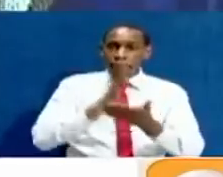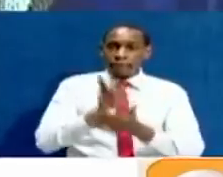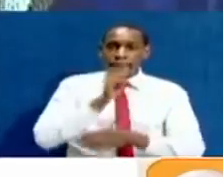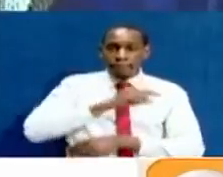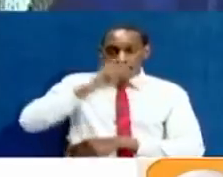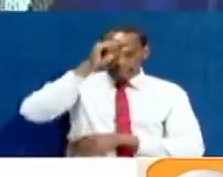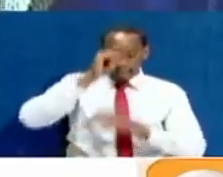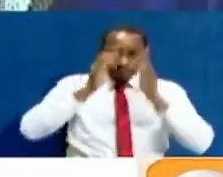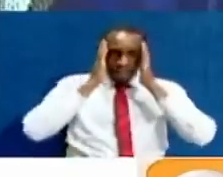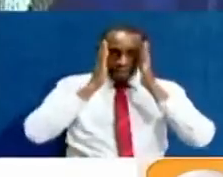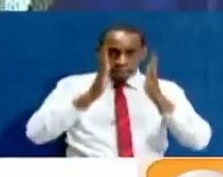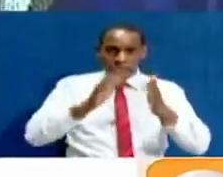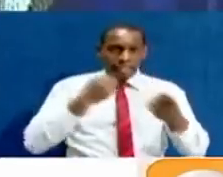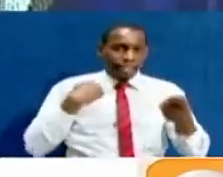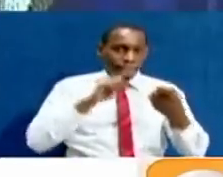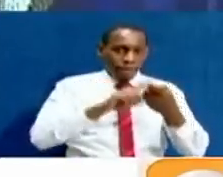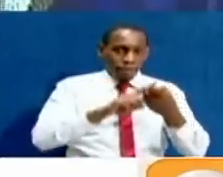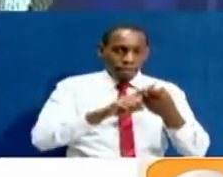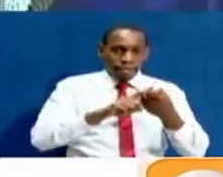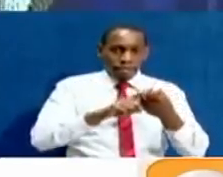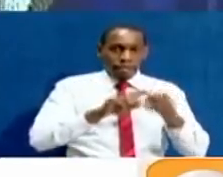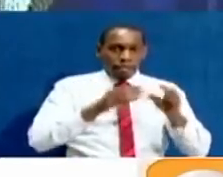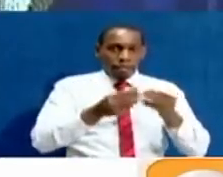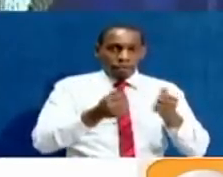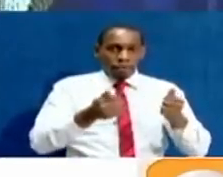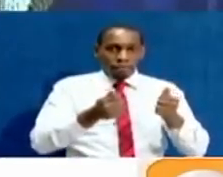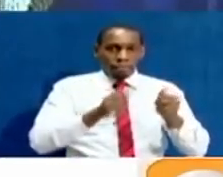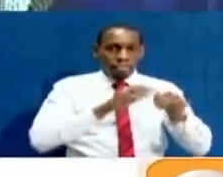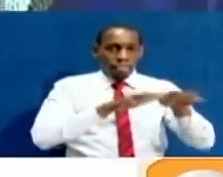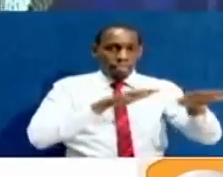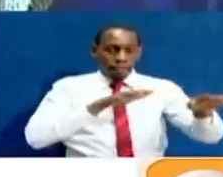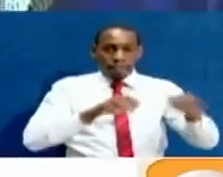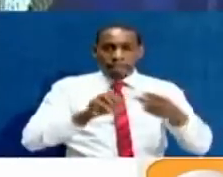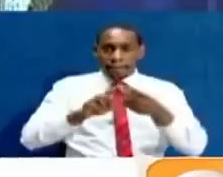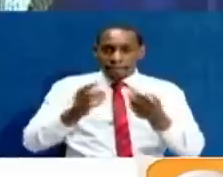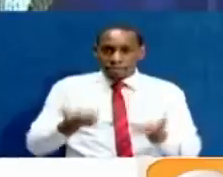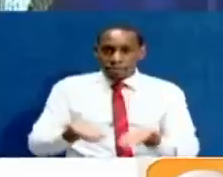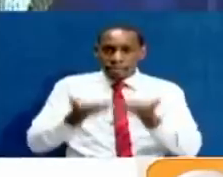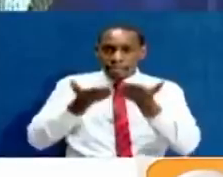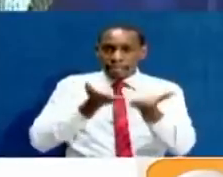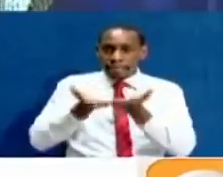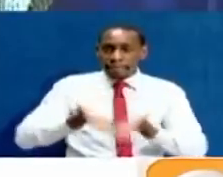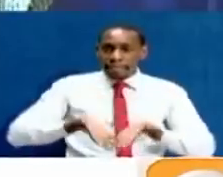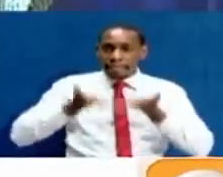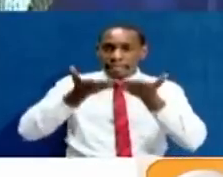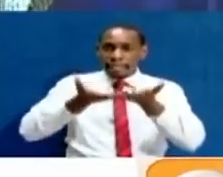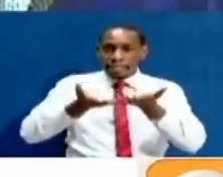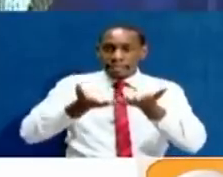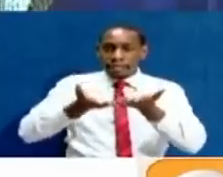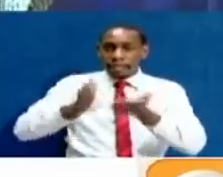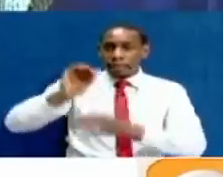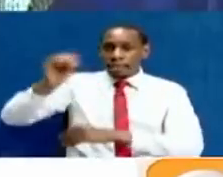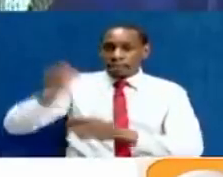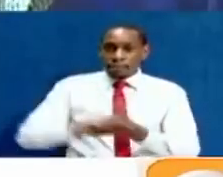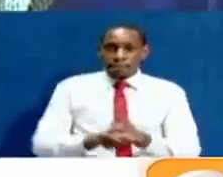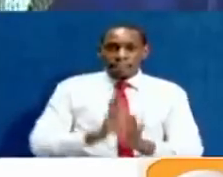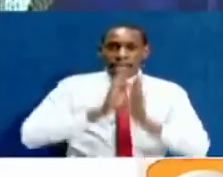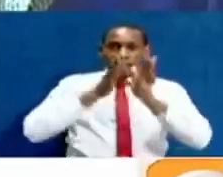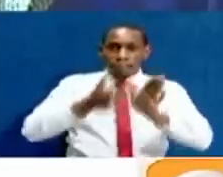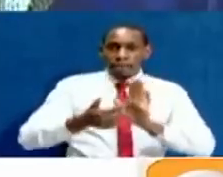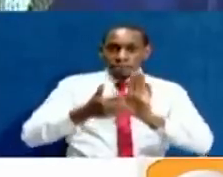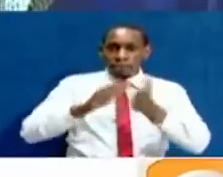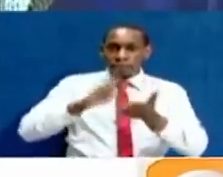the government's commitment to not only decongest Nairobi, but also to enhance service delivery within the city. Laura